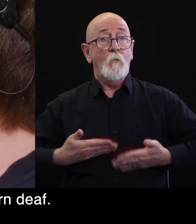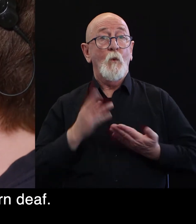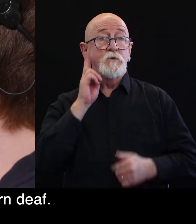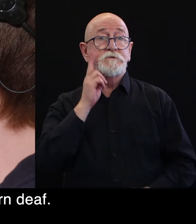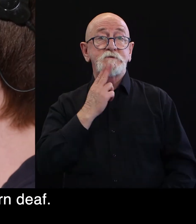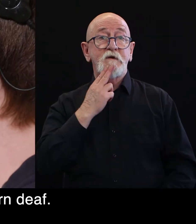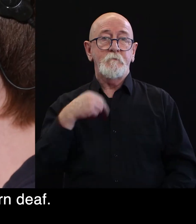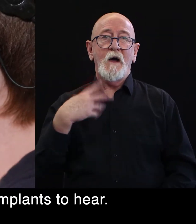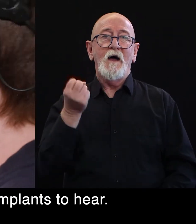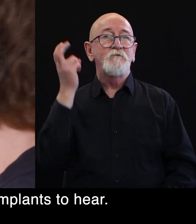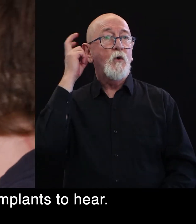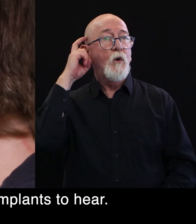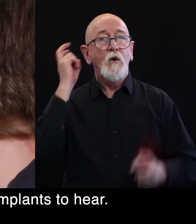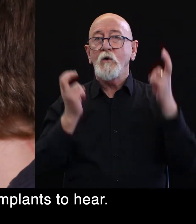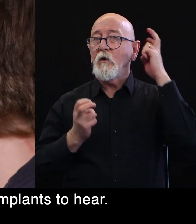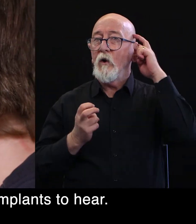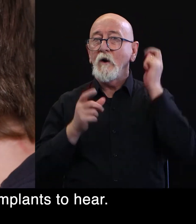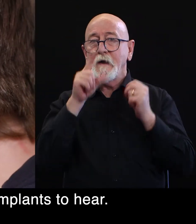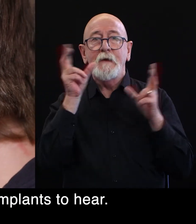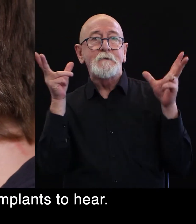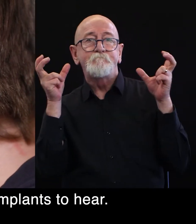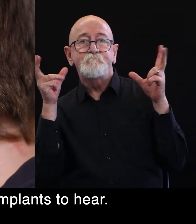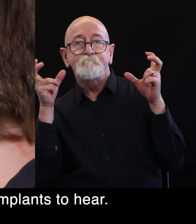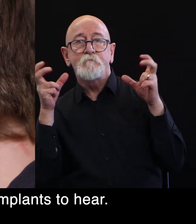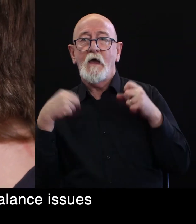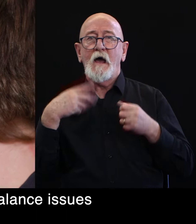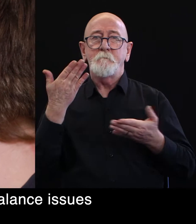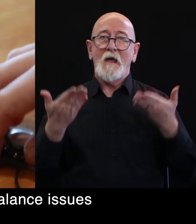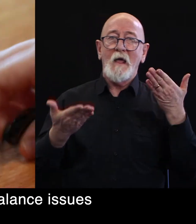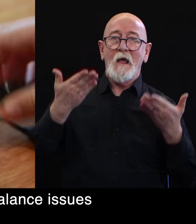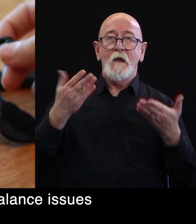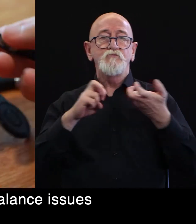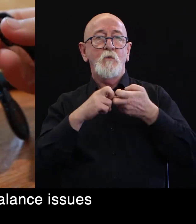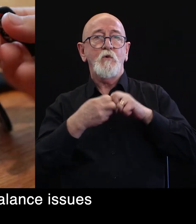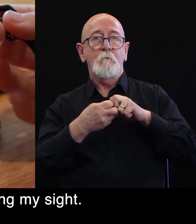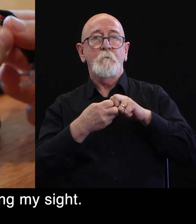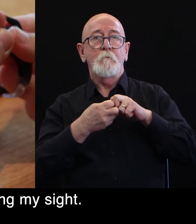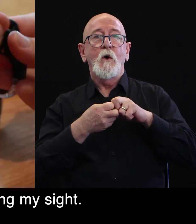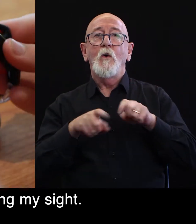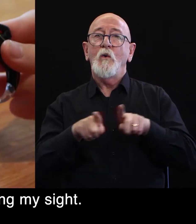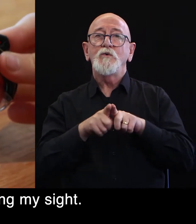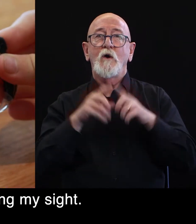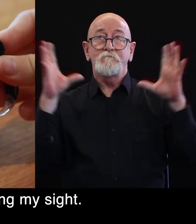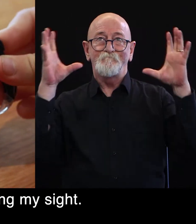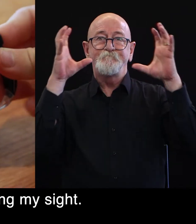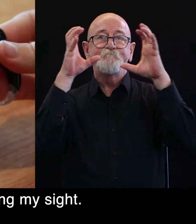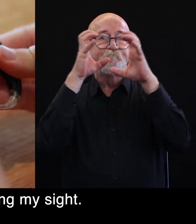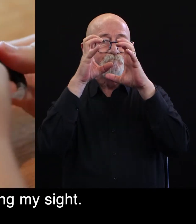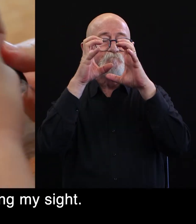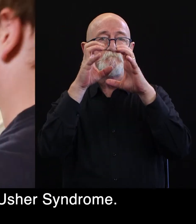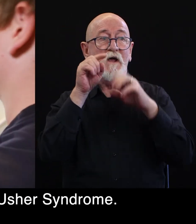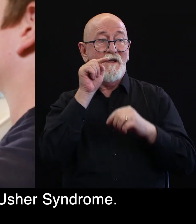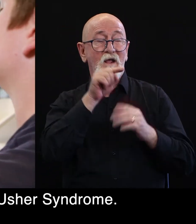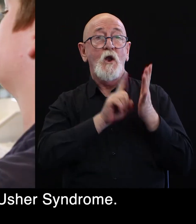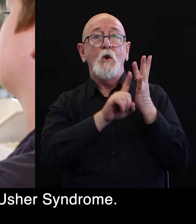I was born deaf. I wear cochlear implants to him. I have some balance issues and I am losing my sight.